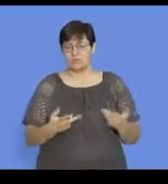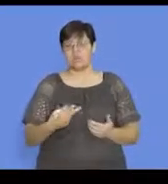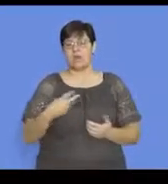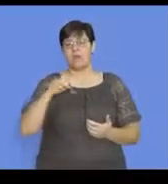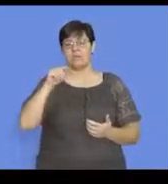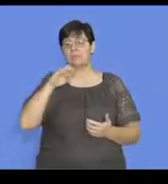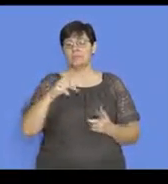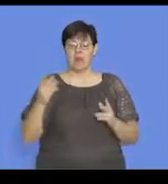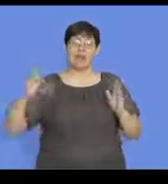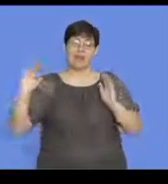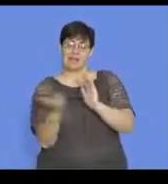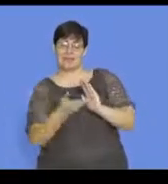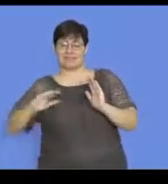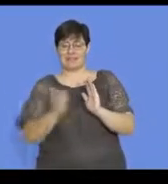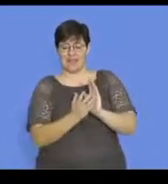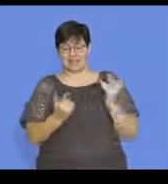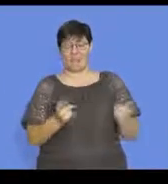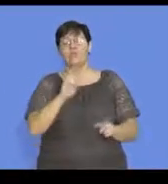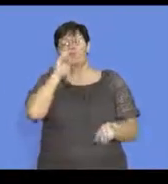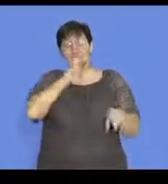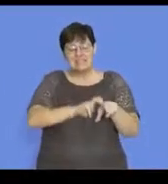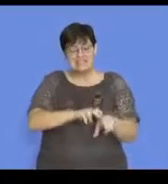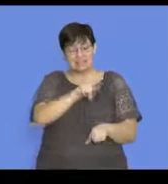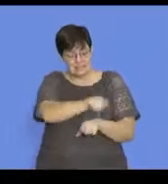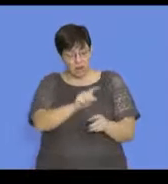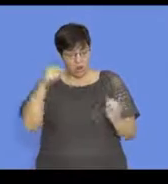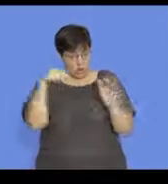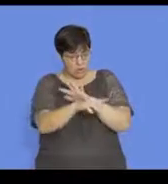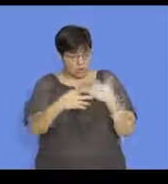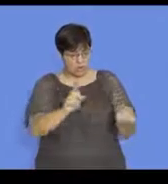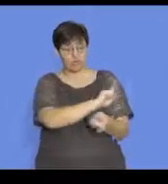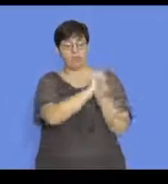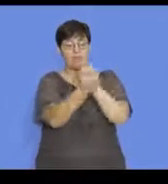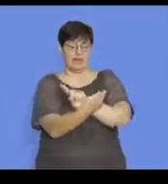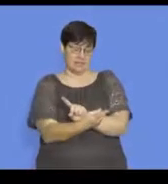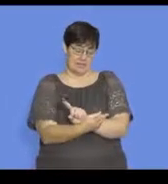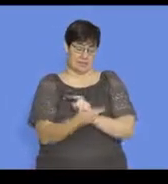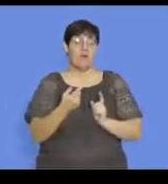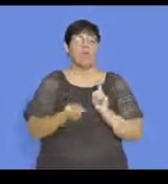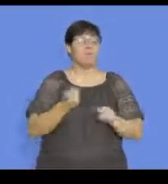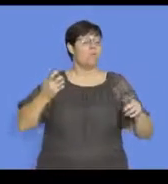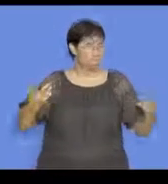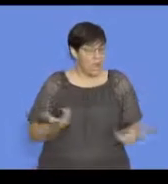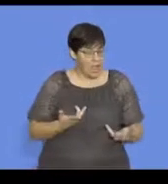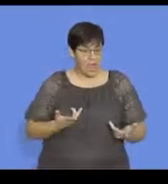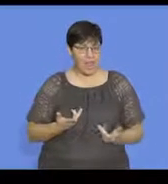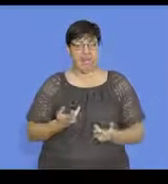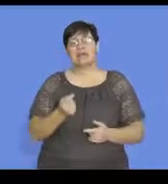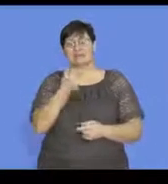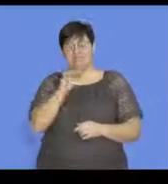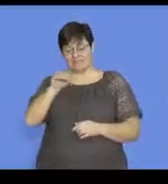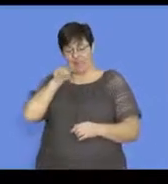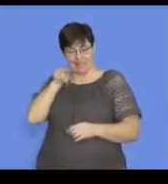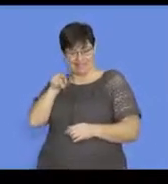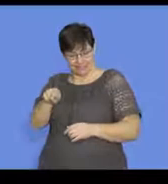being cut down, we need to replace those that we lost. And where do we get it from? The seeds that we store. We also need